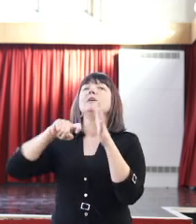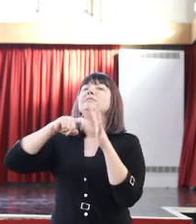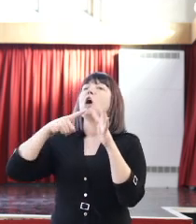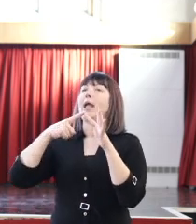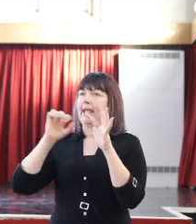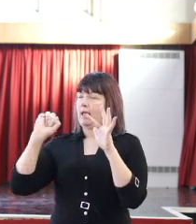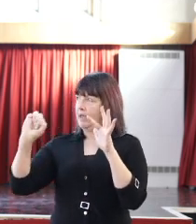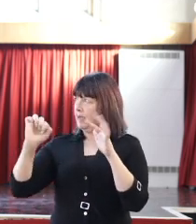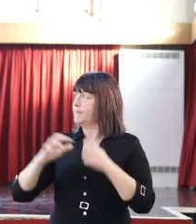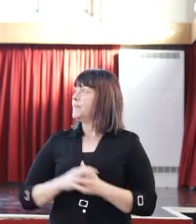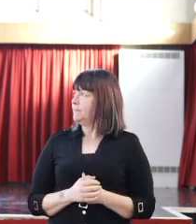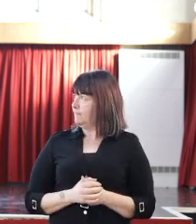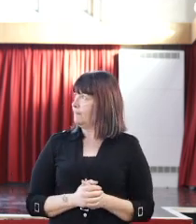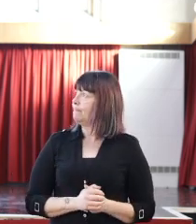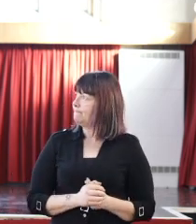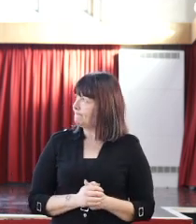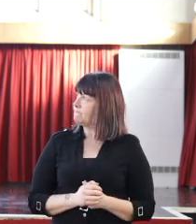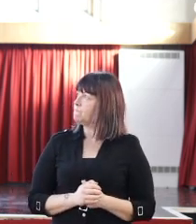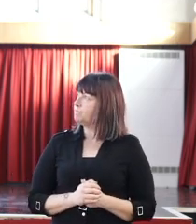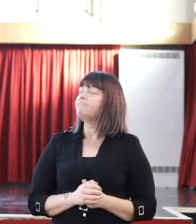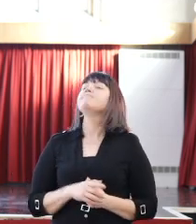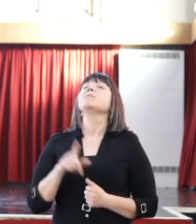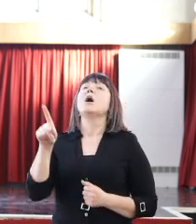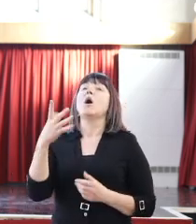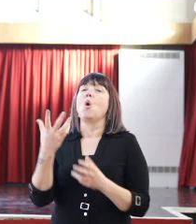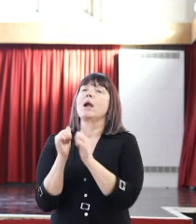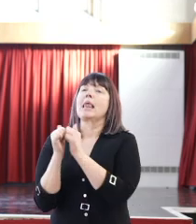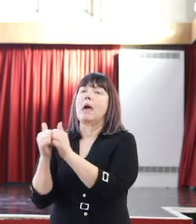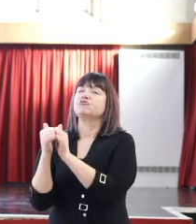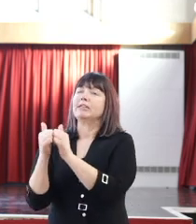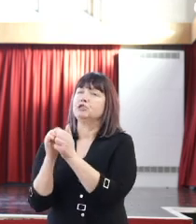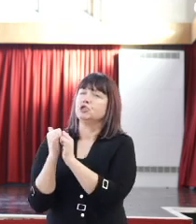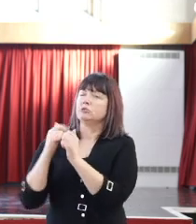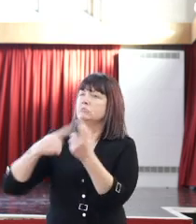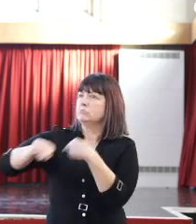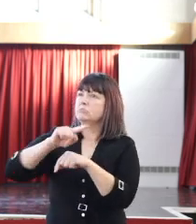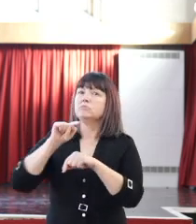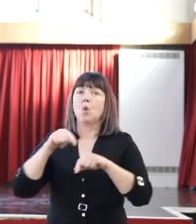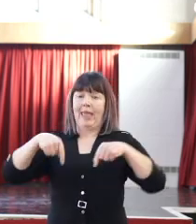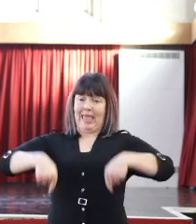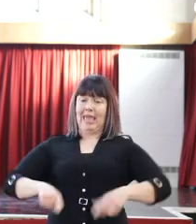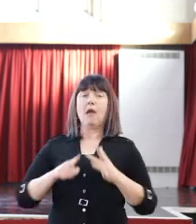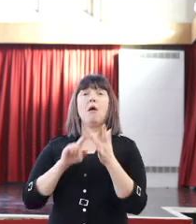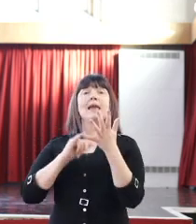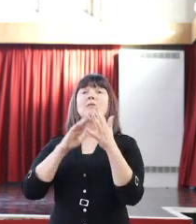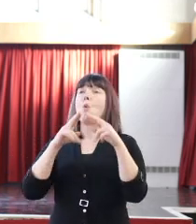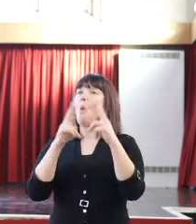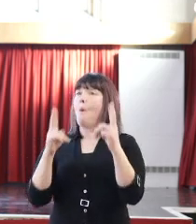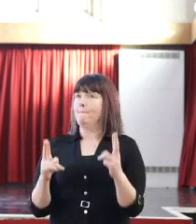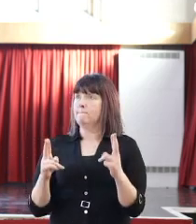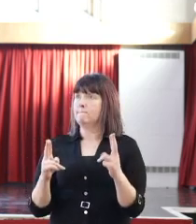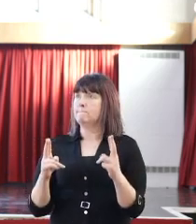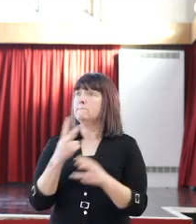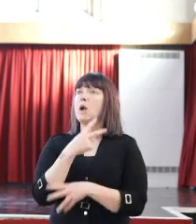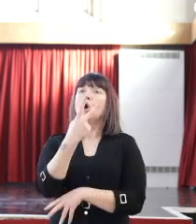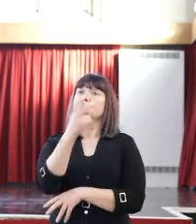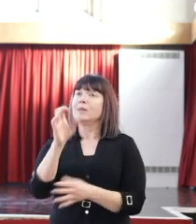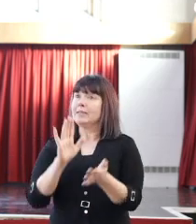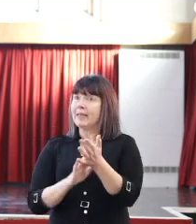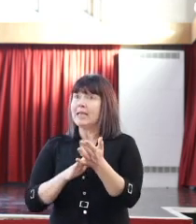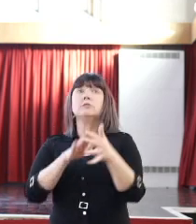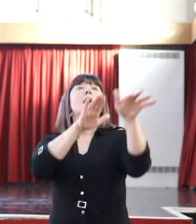better way than I did. So they will be doing Here is Home. It is a 20-minute outdoor physical theatre